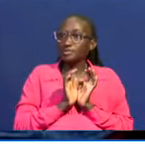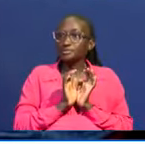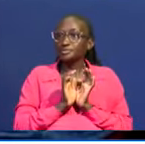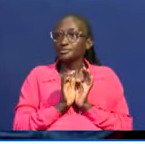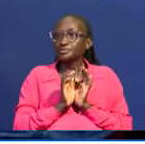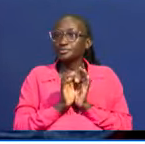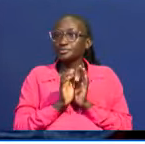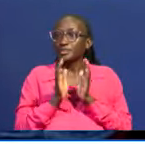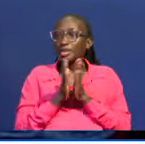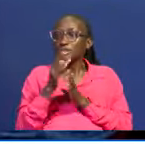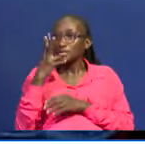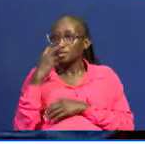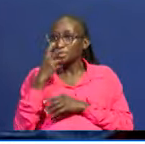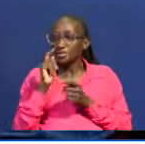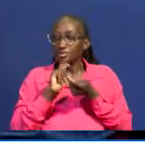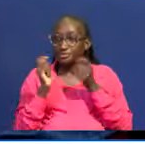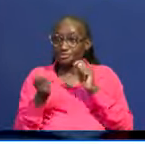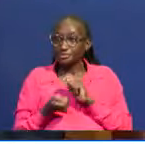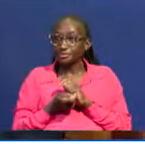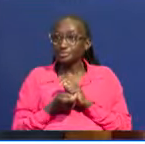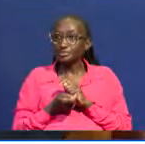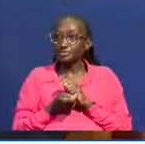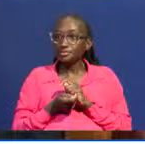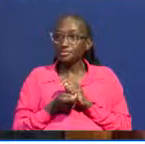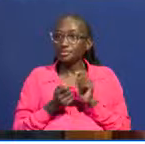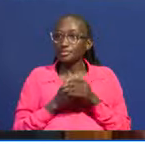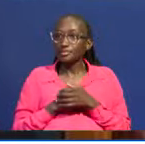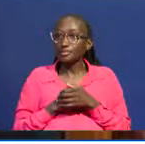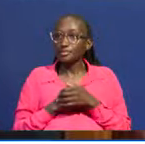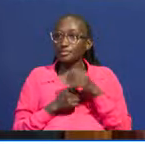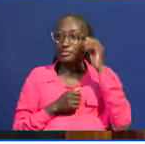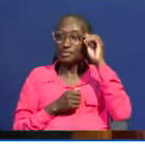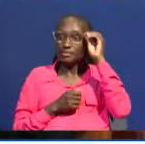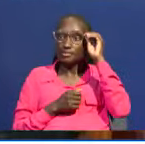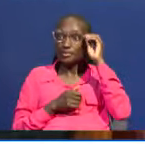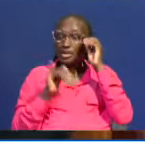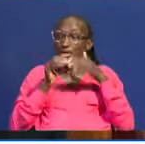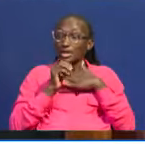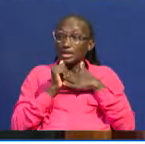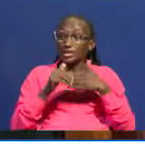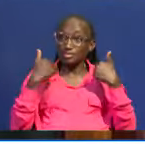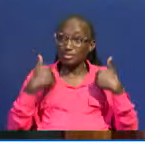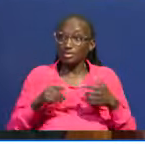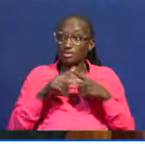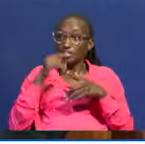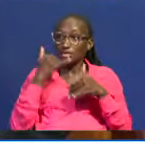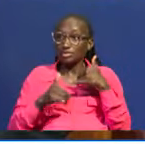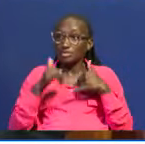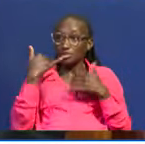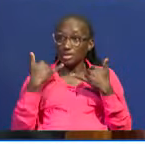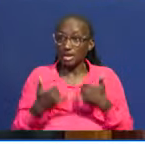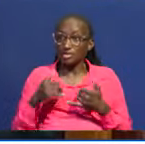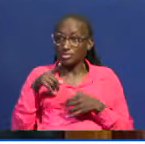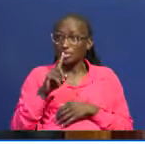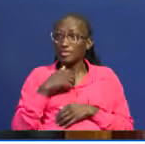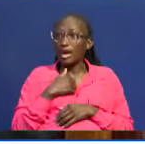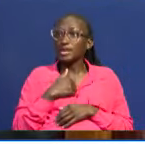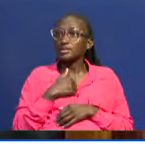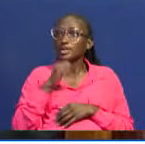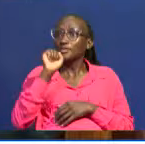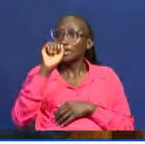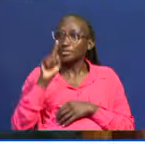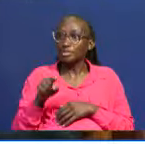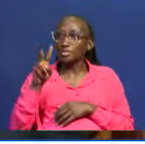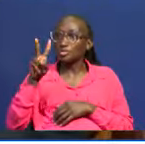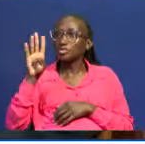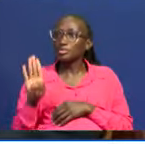have listed suspicious transactions that lead me to the conclusion that it is now worth 5.2 billion